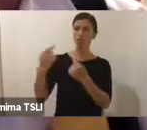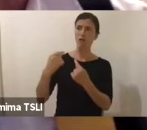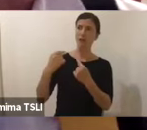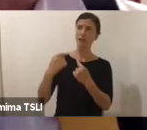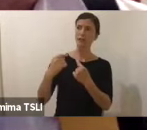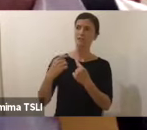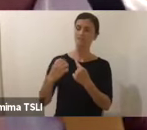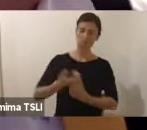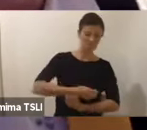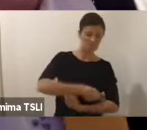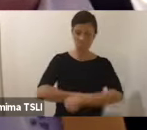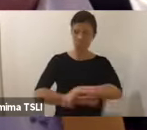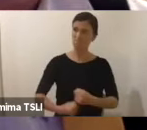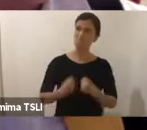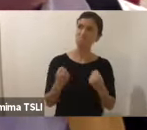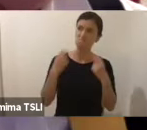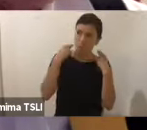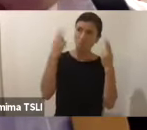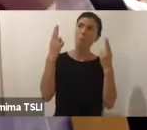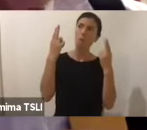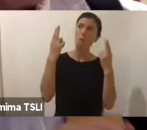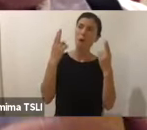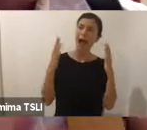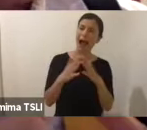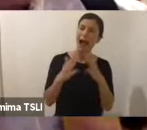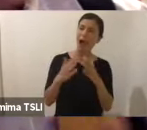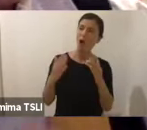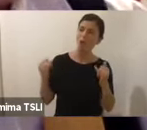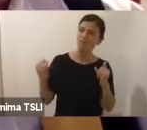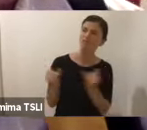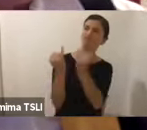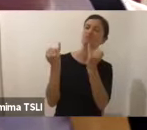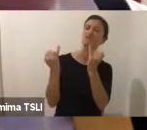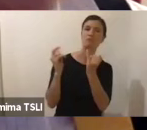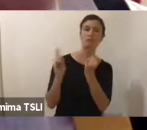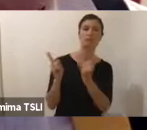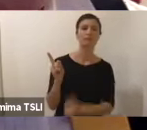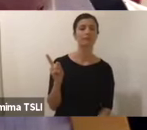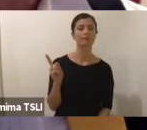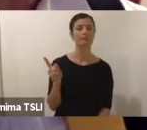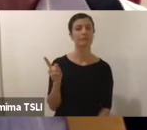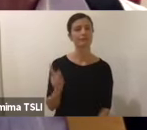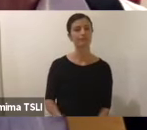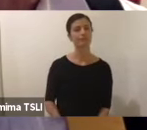my fists together and find a way to fight it and thinking over these last weeks about that i realized that if